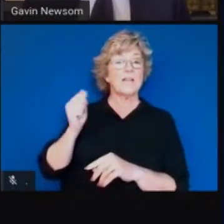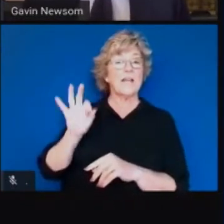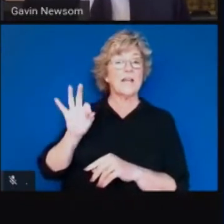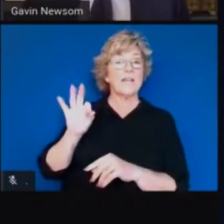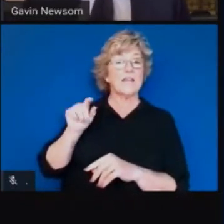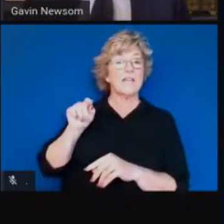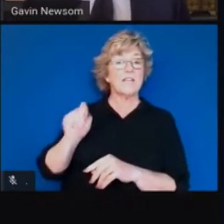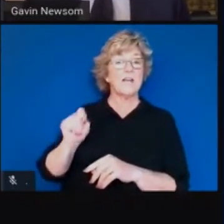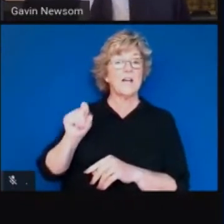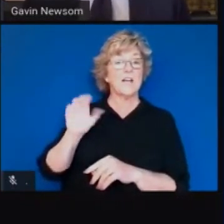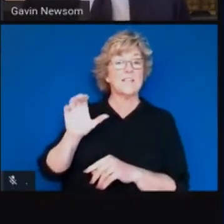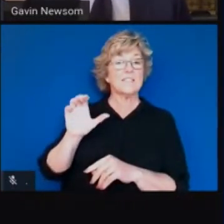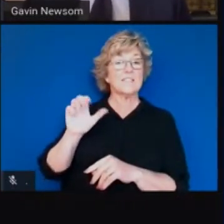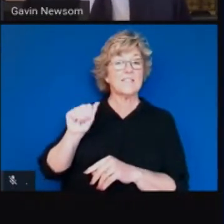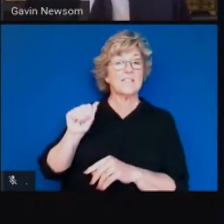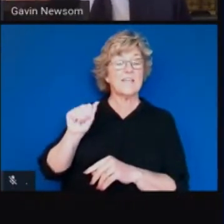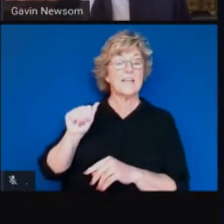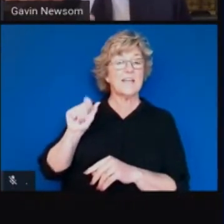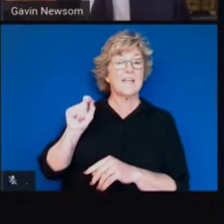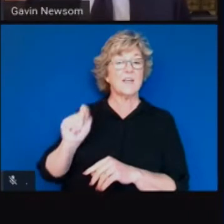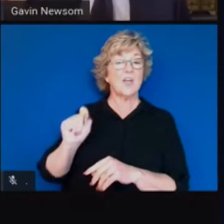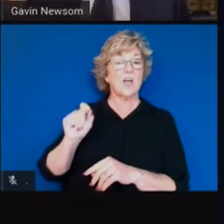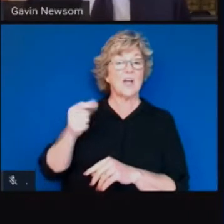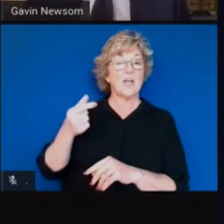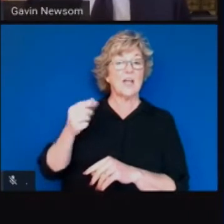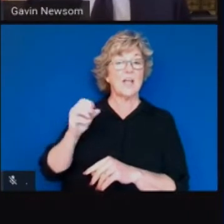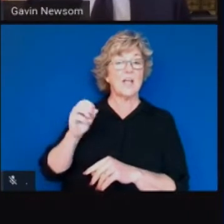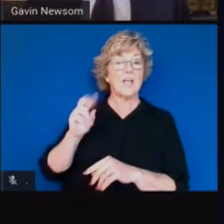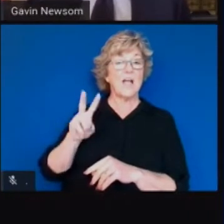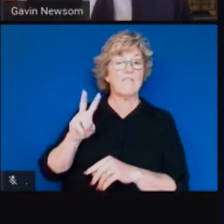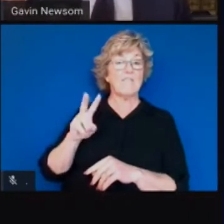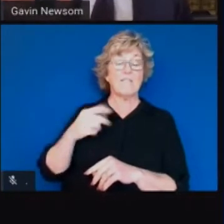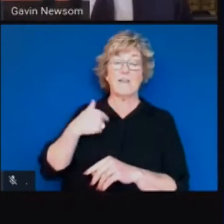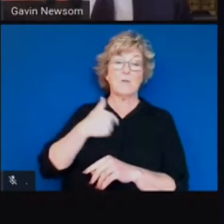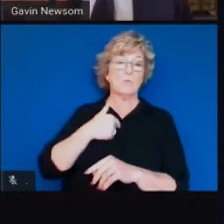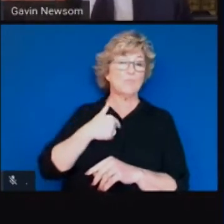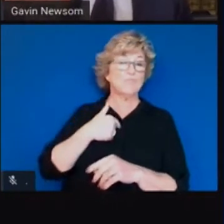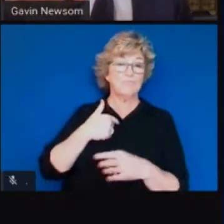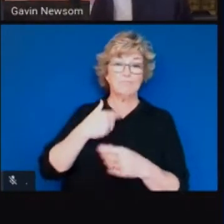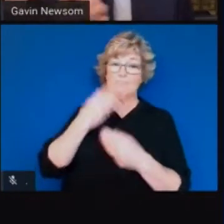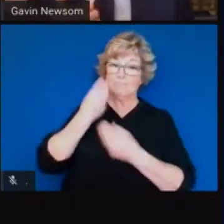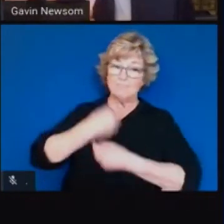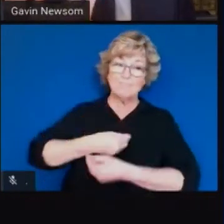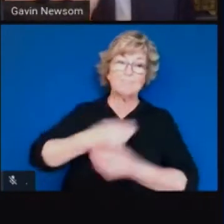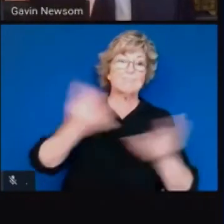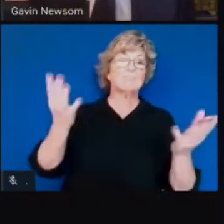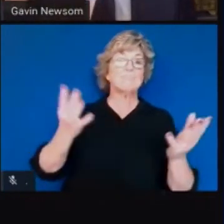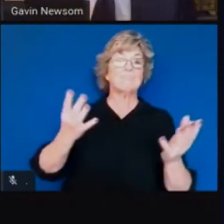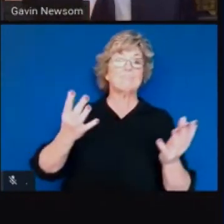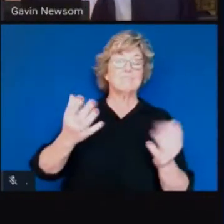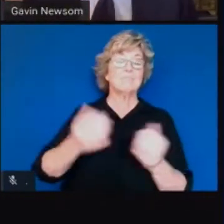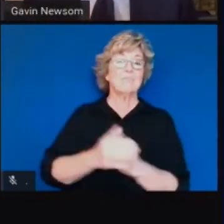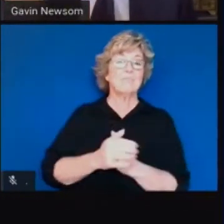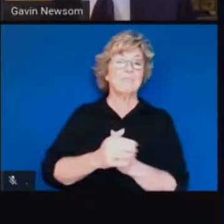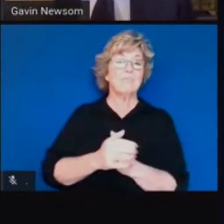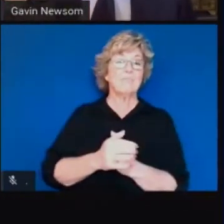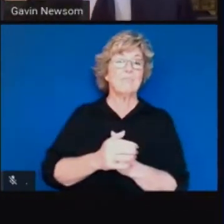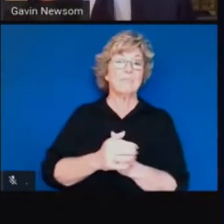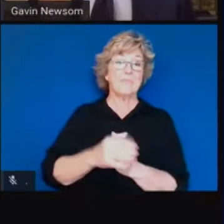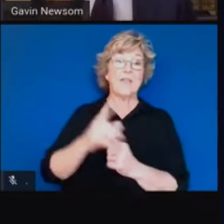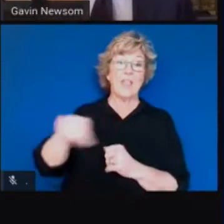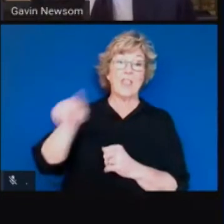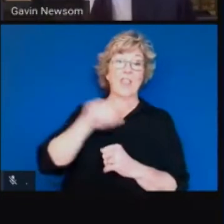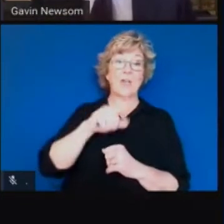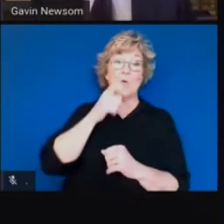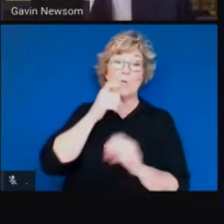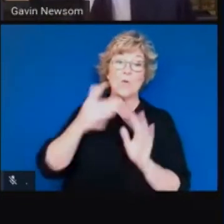covid19.ca.gov, and you can tune in real time. We want to be as transparent as possible. And by the way, these are the folks that are contacting